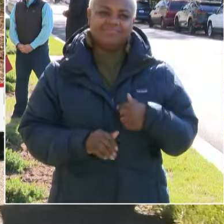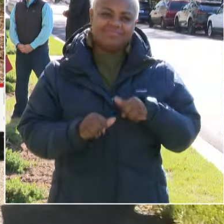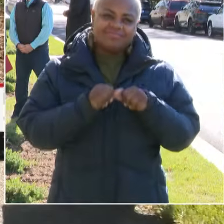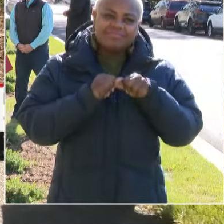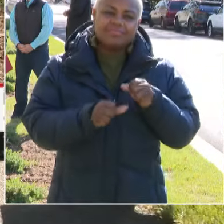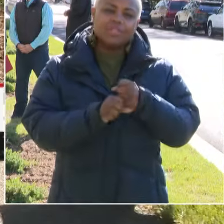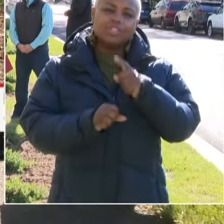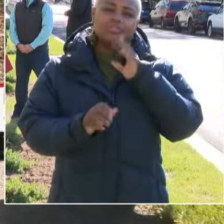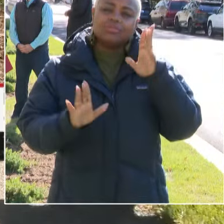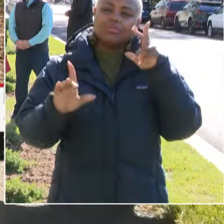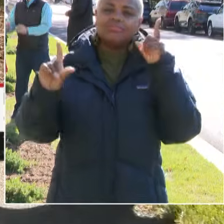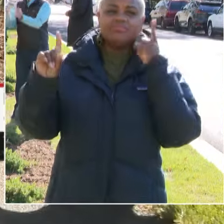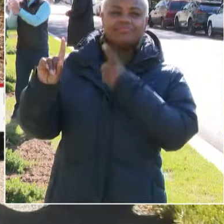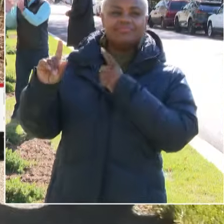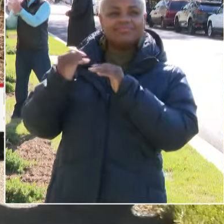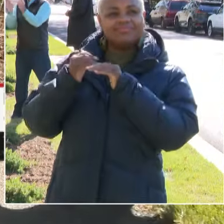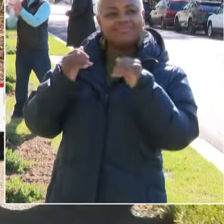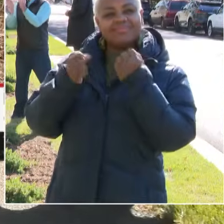deserve. Thank you.